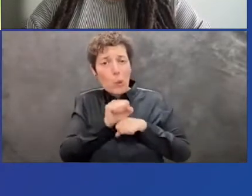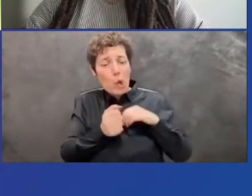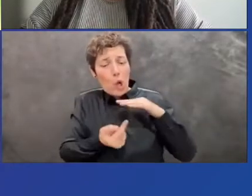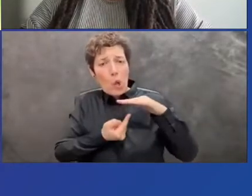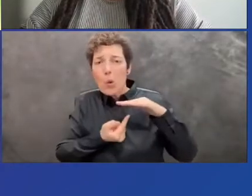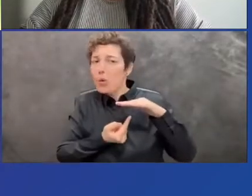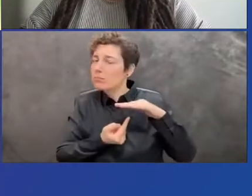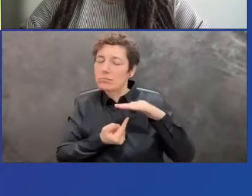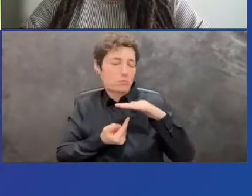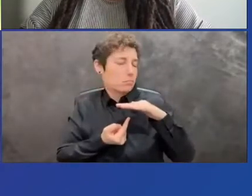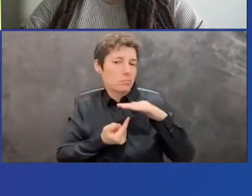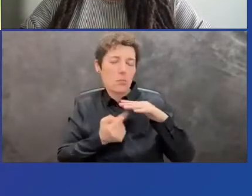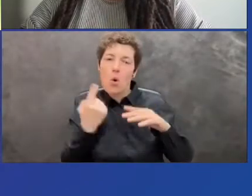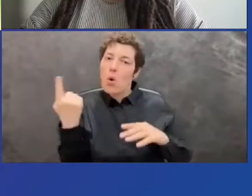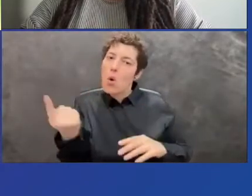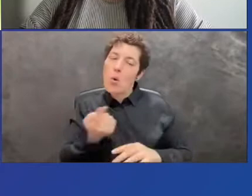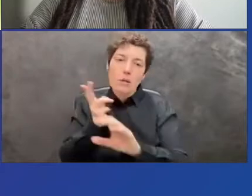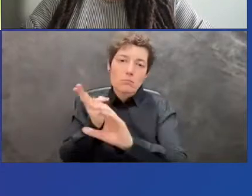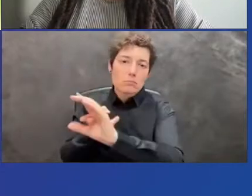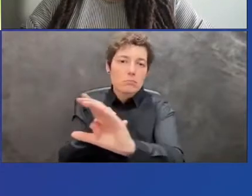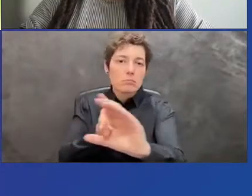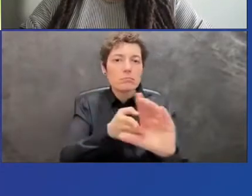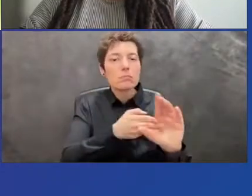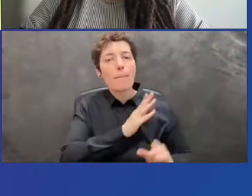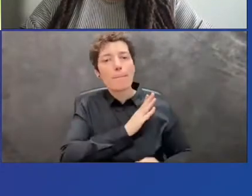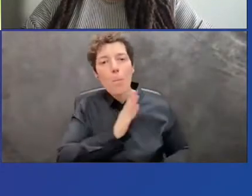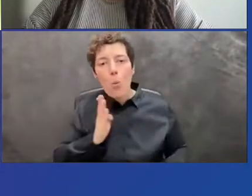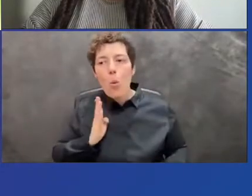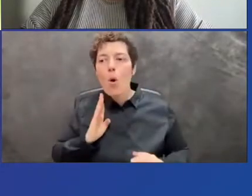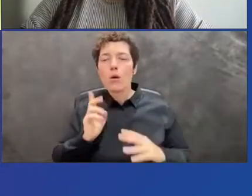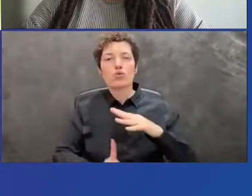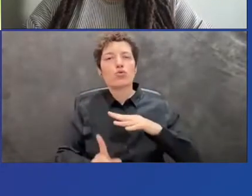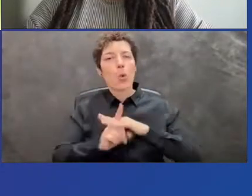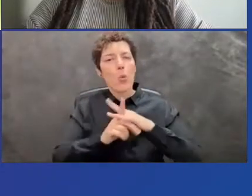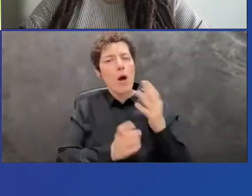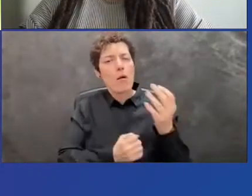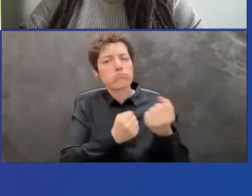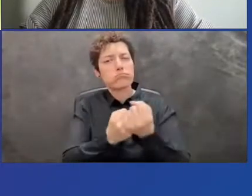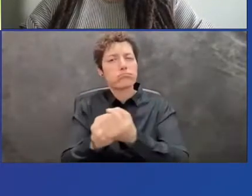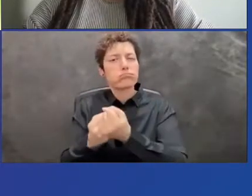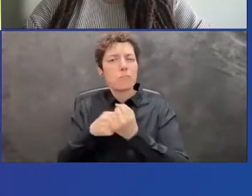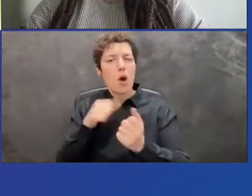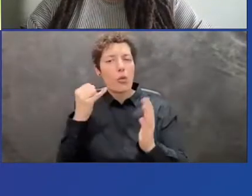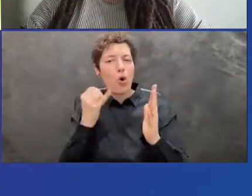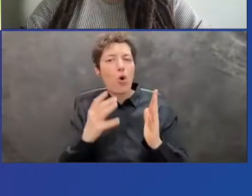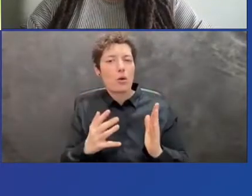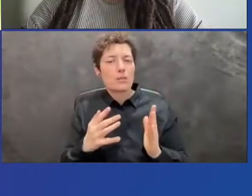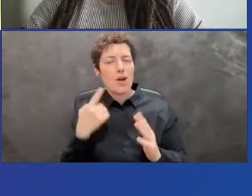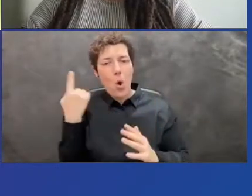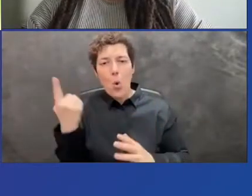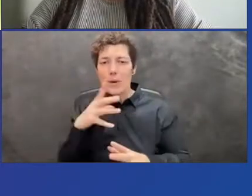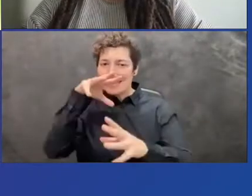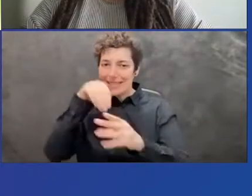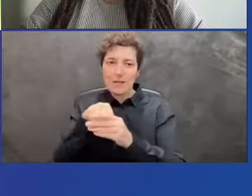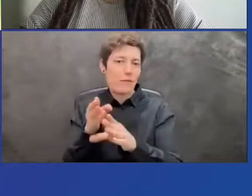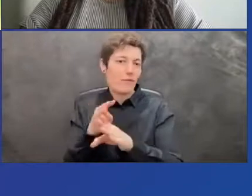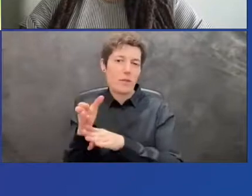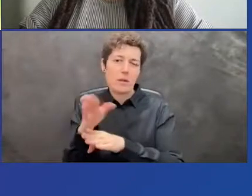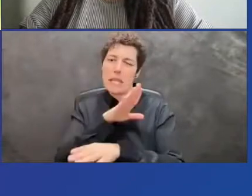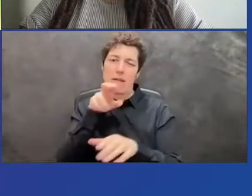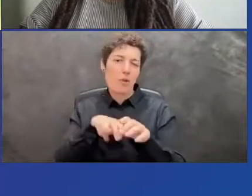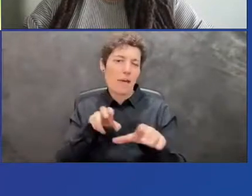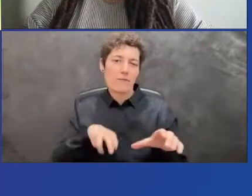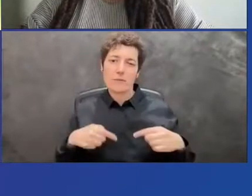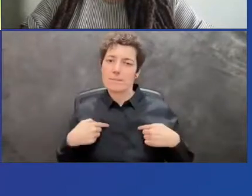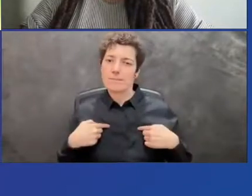I made sure to join boards, to show up on things, to support other artists. And so all